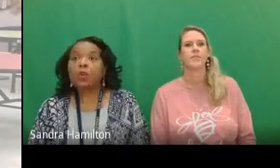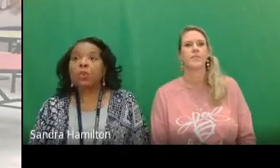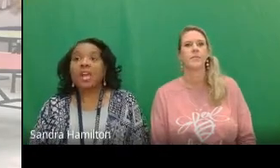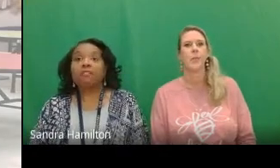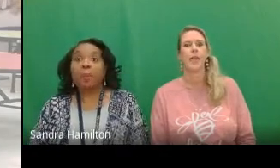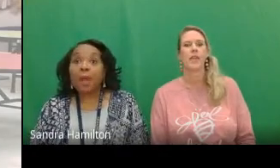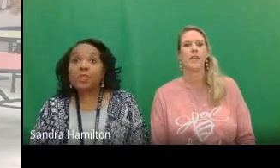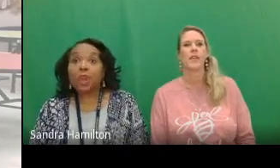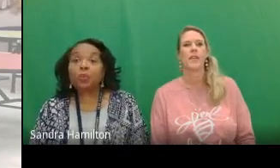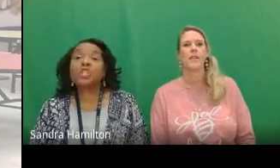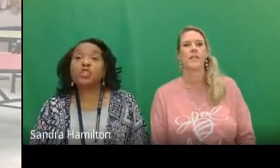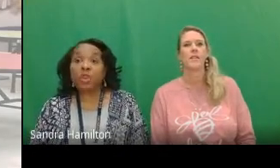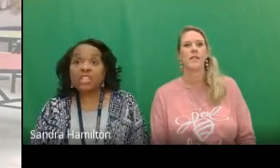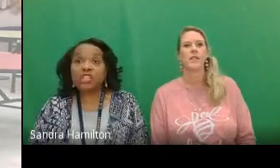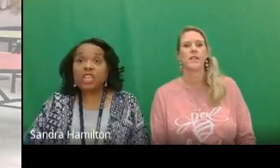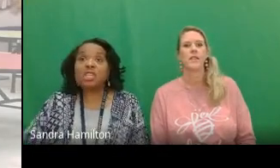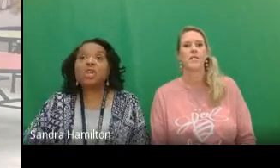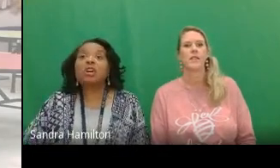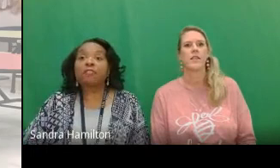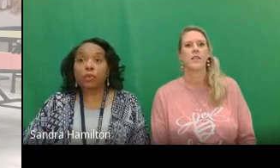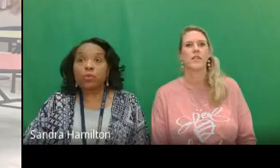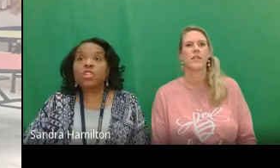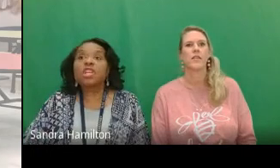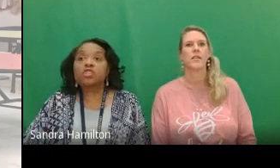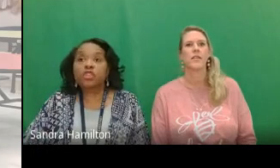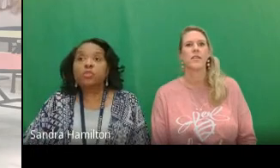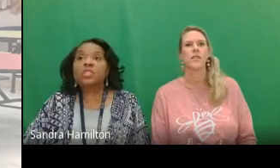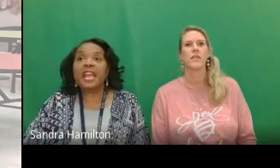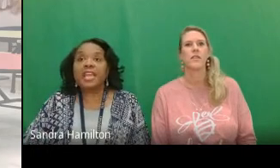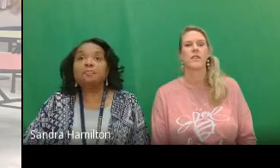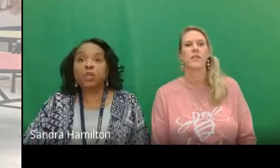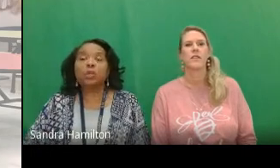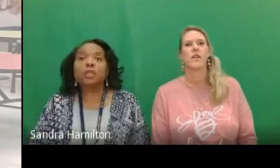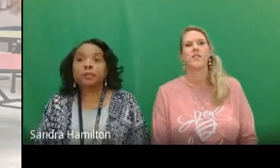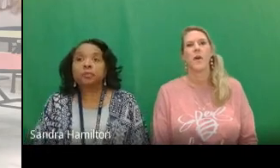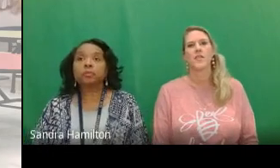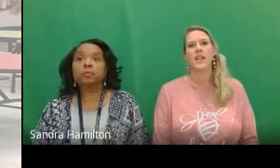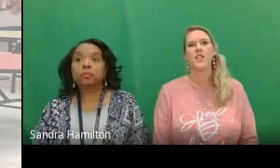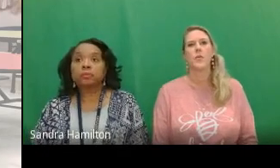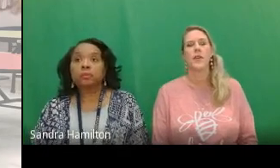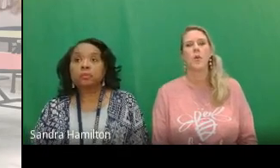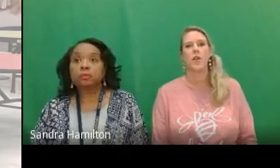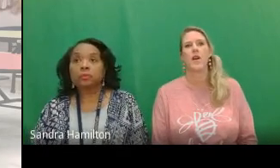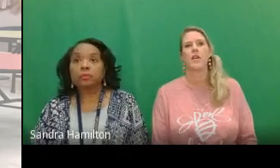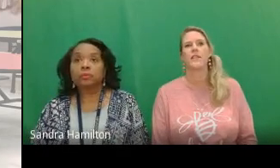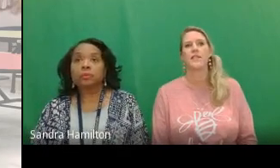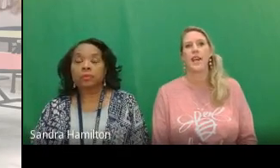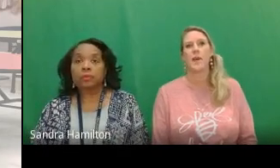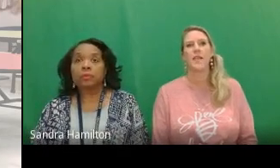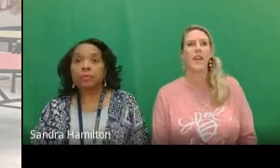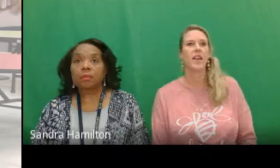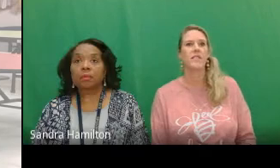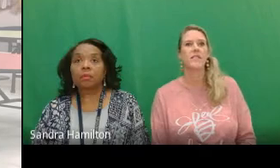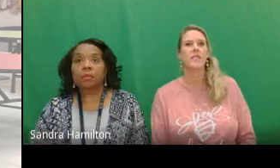breakfast, we will have a Pop-Tart with string cheese, fruit, juice, and milk. Tomorrow's lunch will be a corn dog,